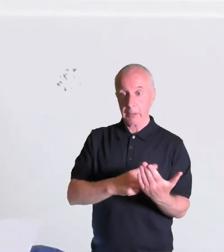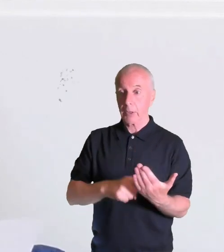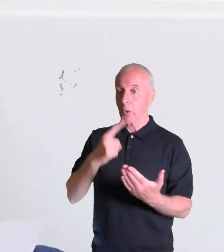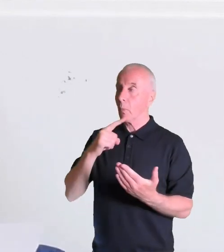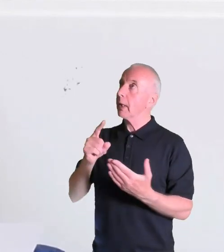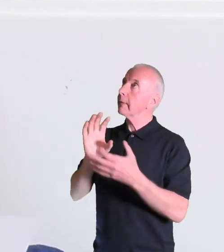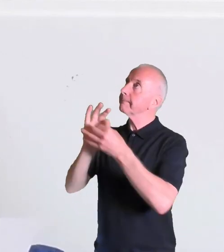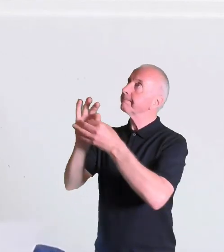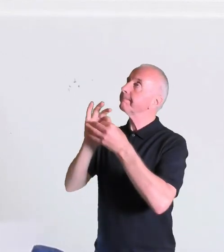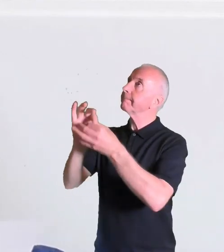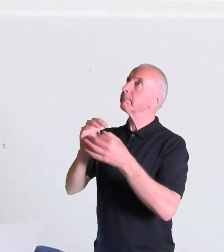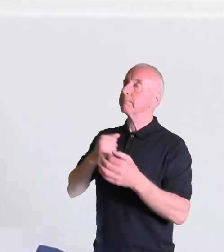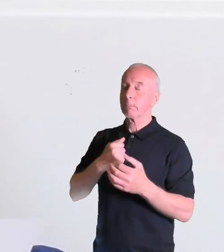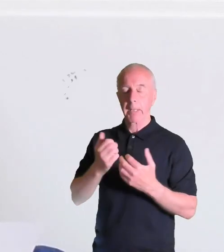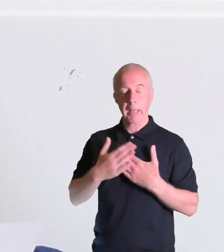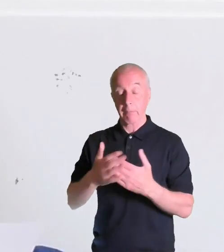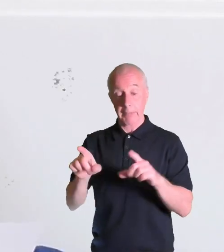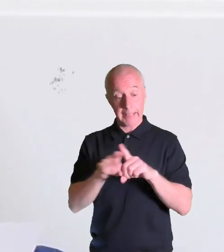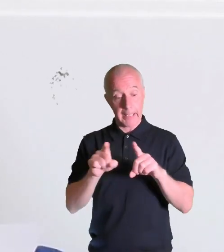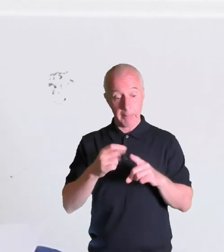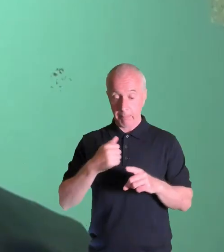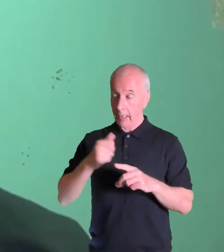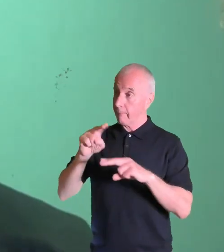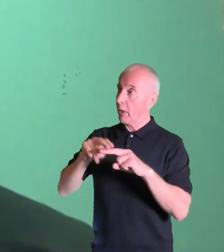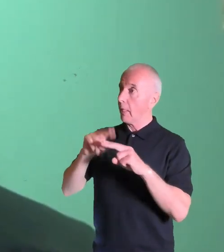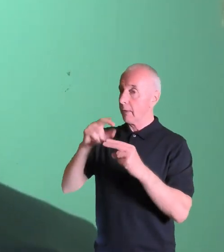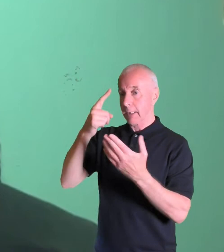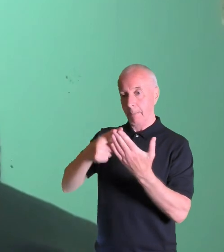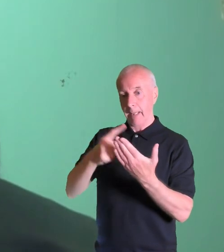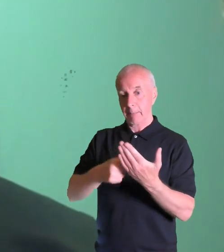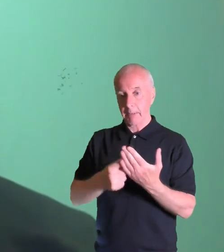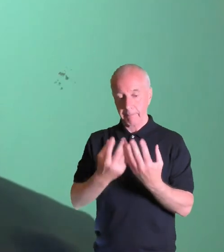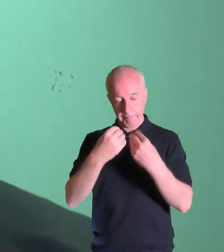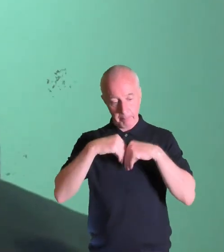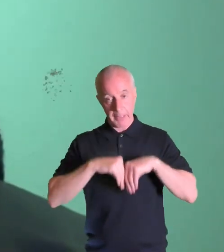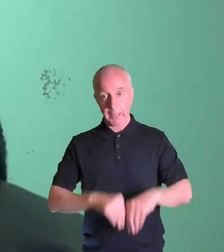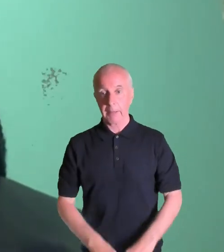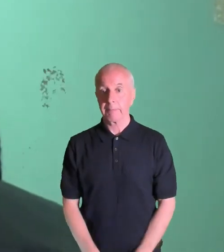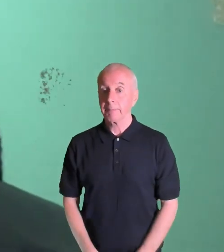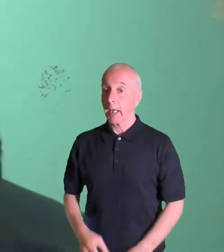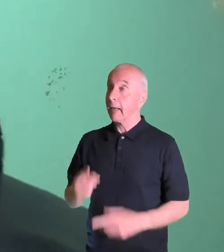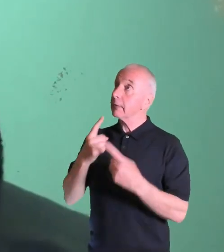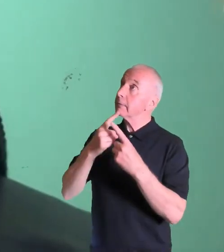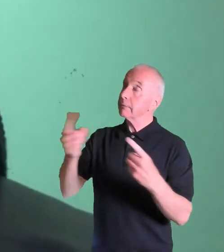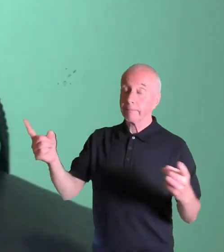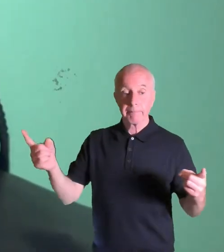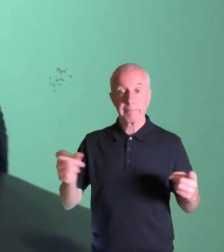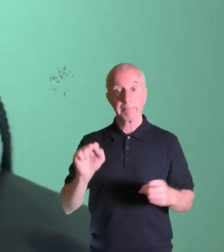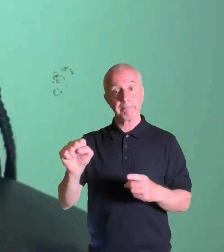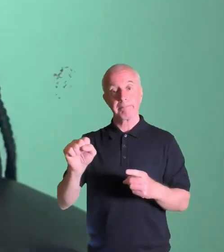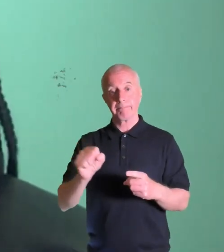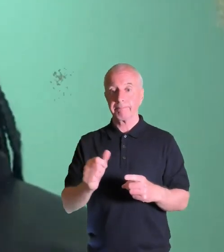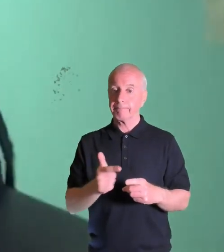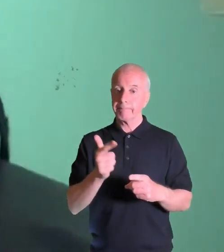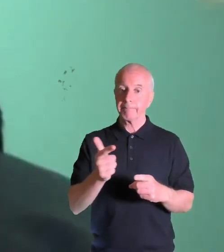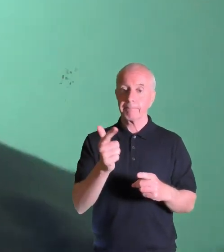have kept my Father's commandments and abide in his love. I have said these things to you, so that my joy may be in you, and